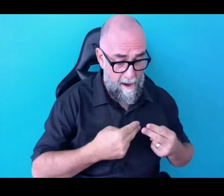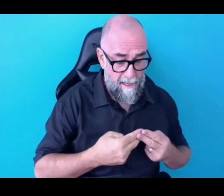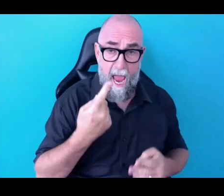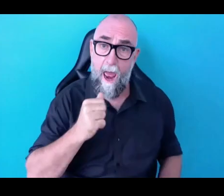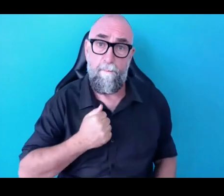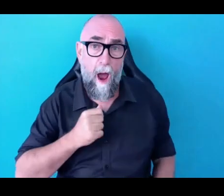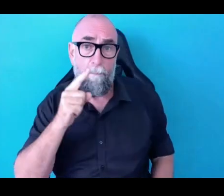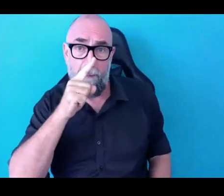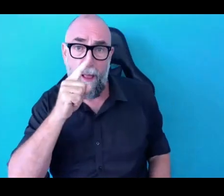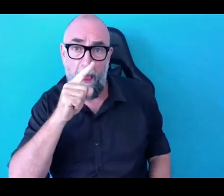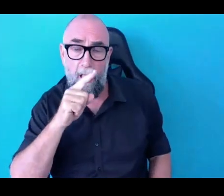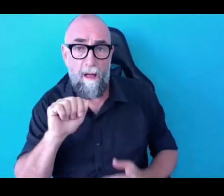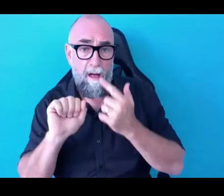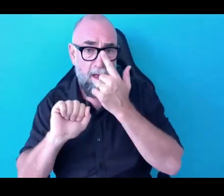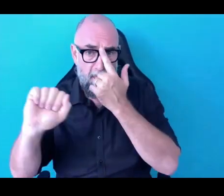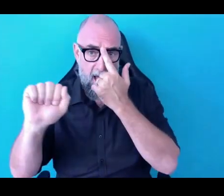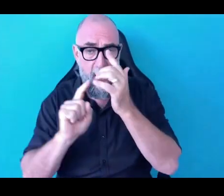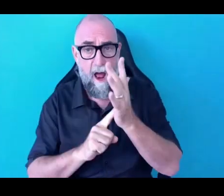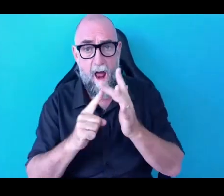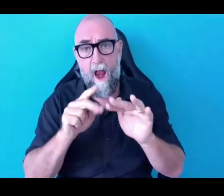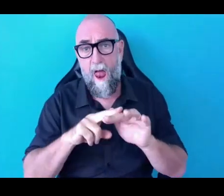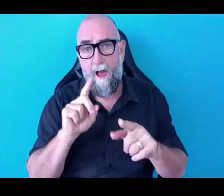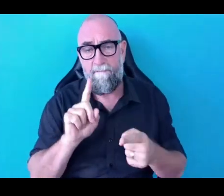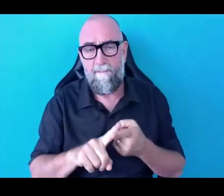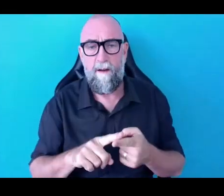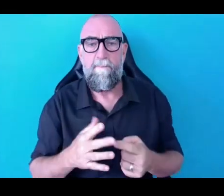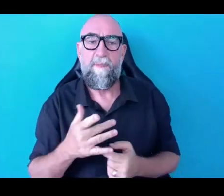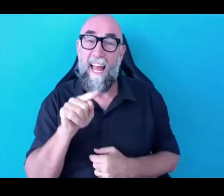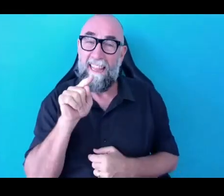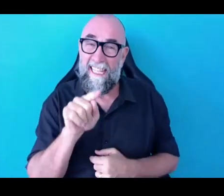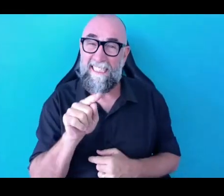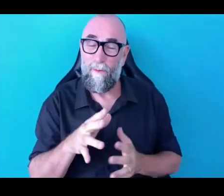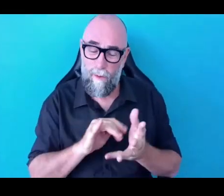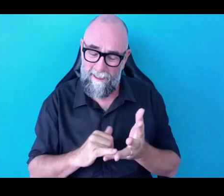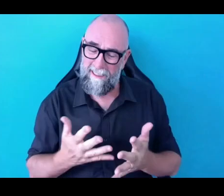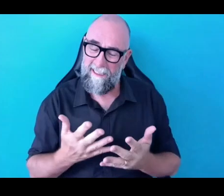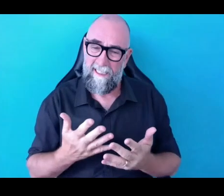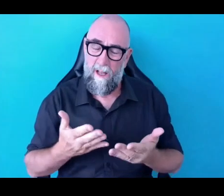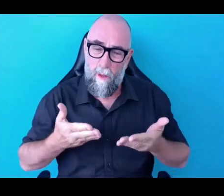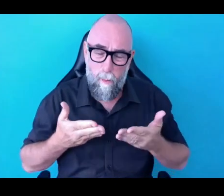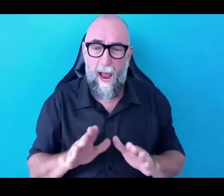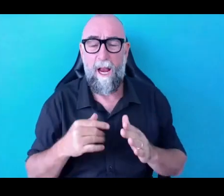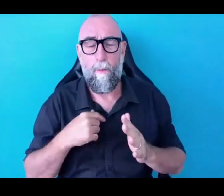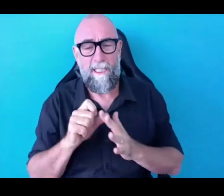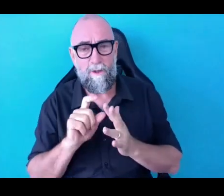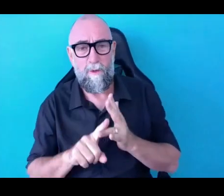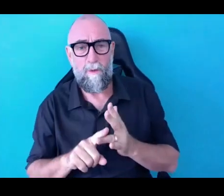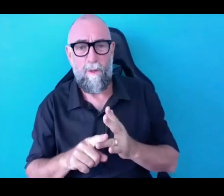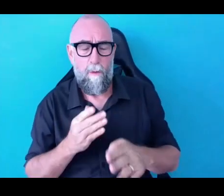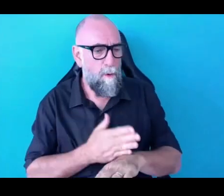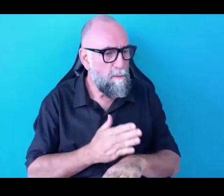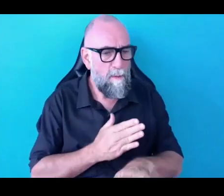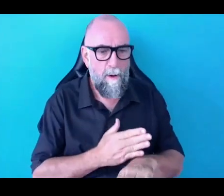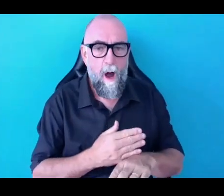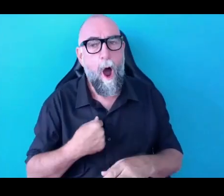And this forms the underlying basis of my practice. In teaching, I think this should be encouraged. I thought about what to share with you